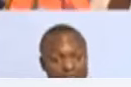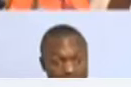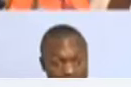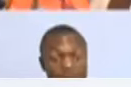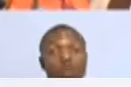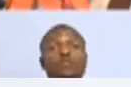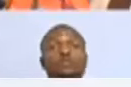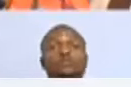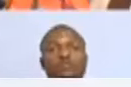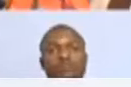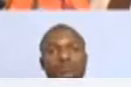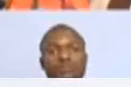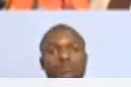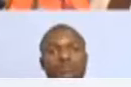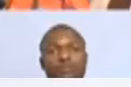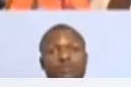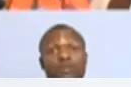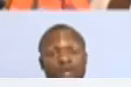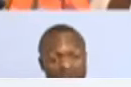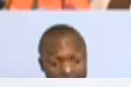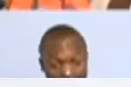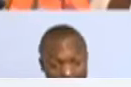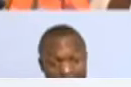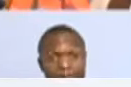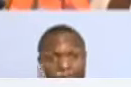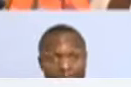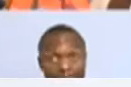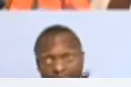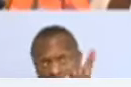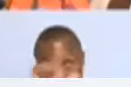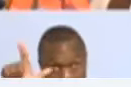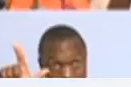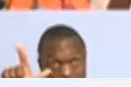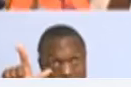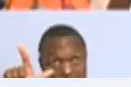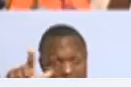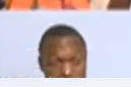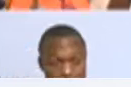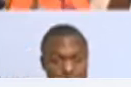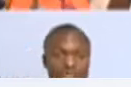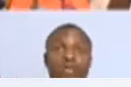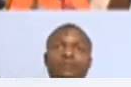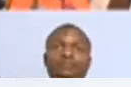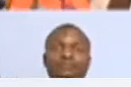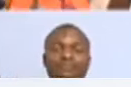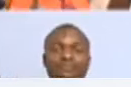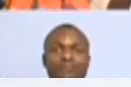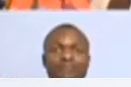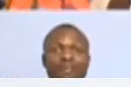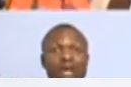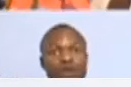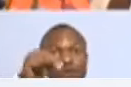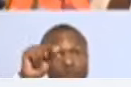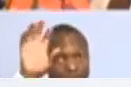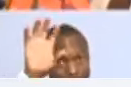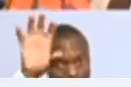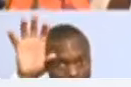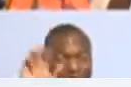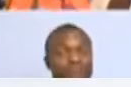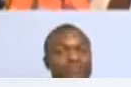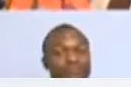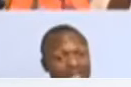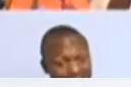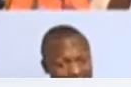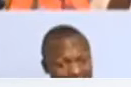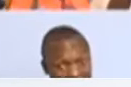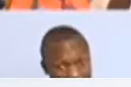Resilience and Development Project in Luapula, Muchinga, and Northern Provinces. So these